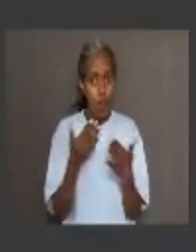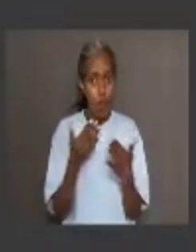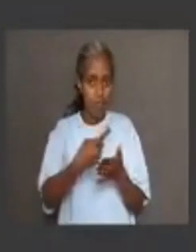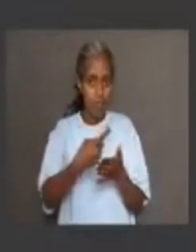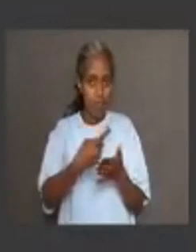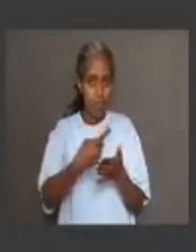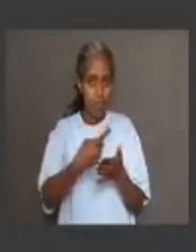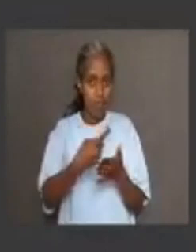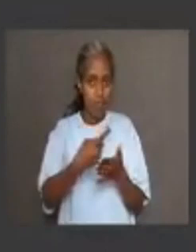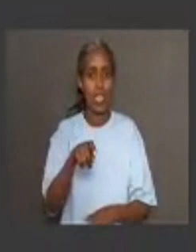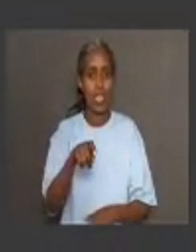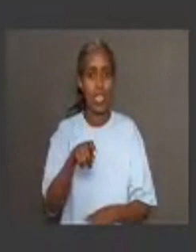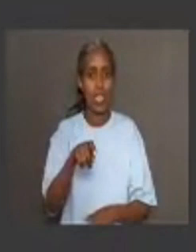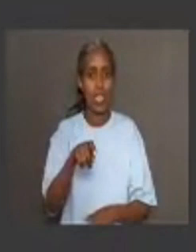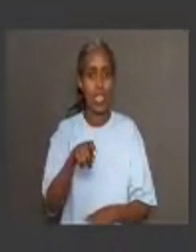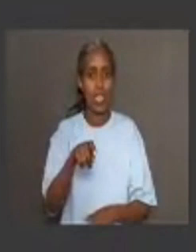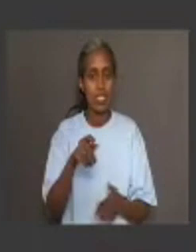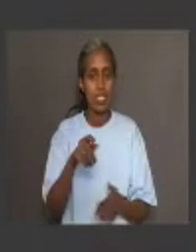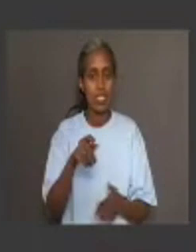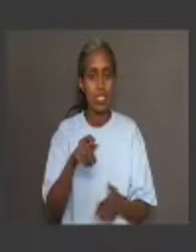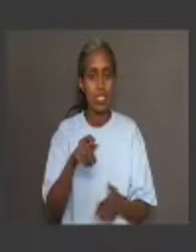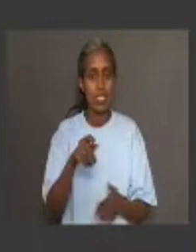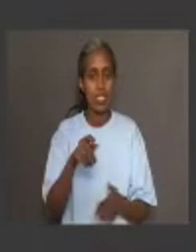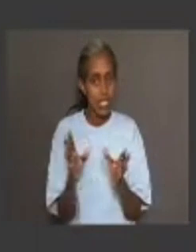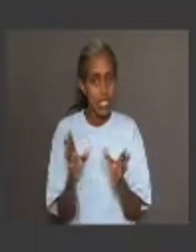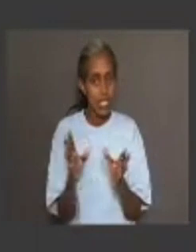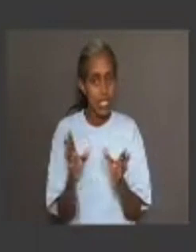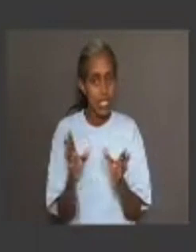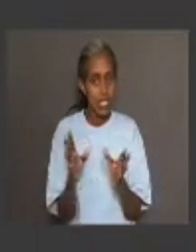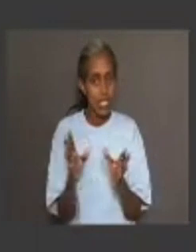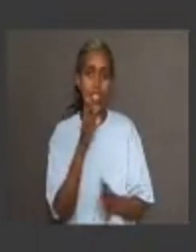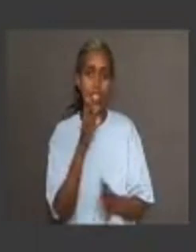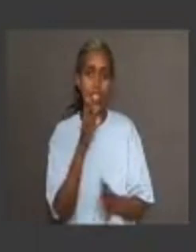x that are in the set of real numbers.